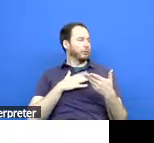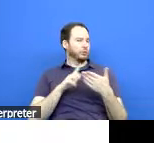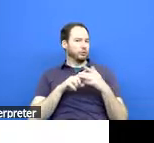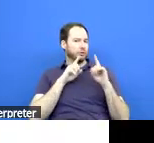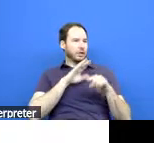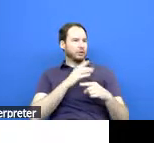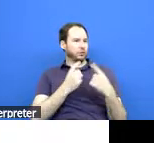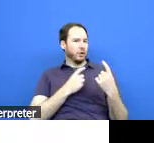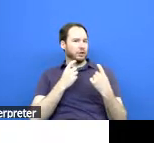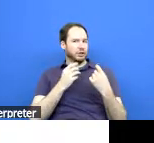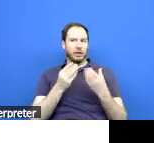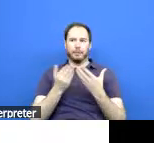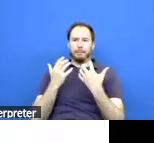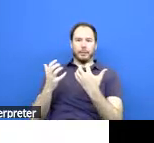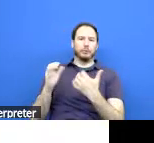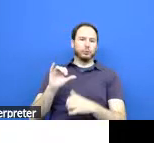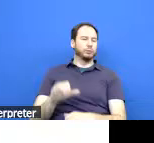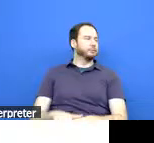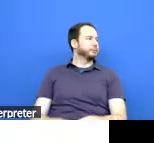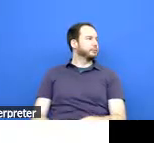as well as the public.